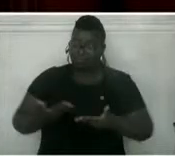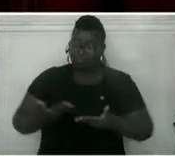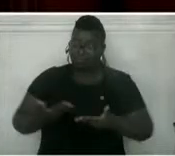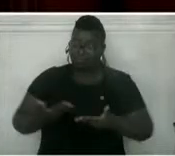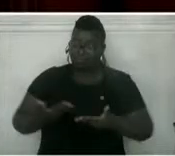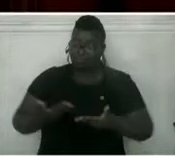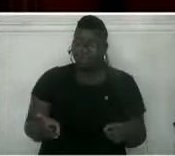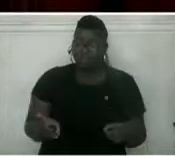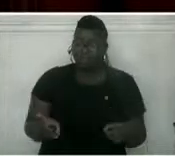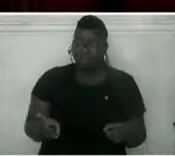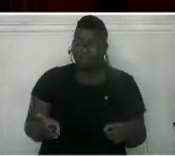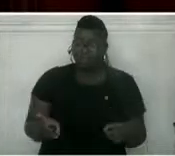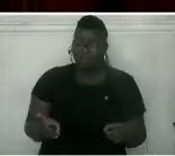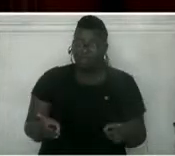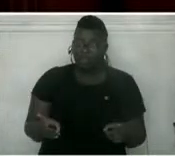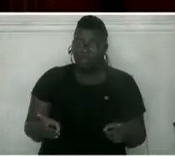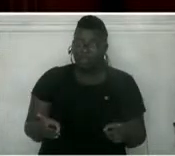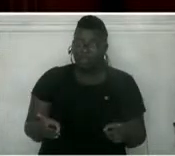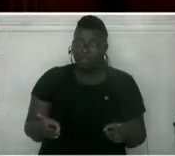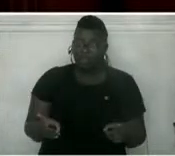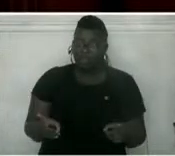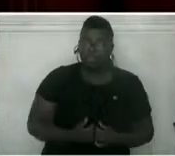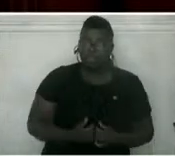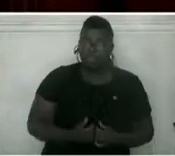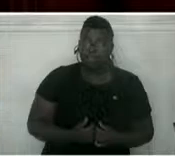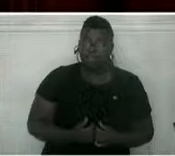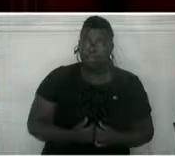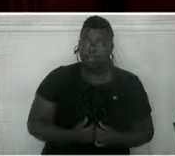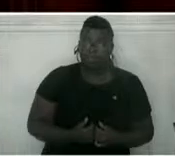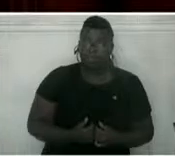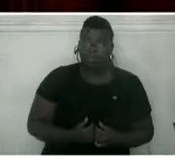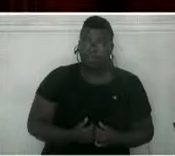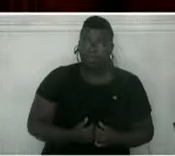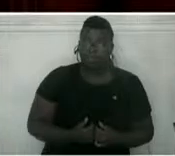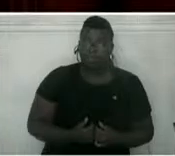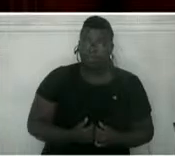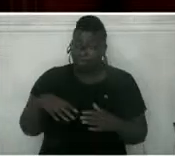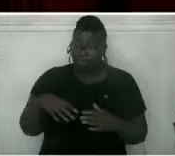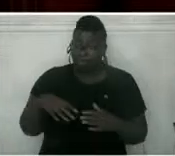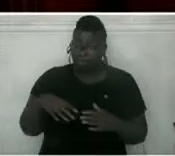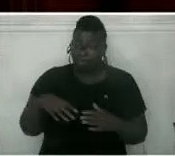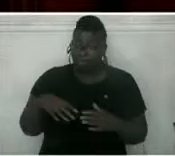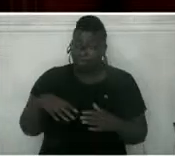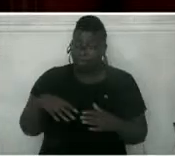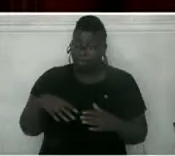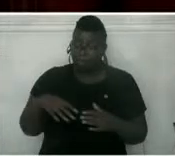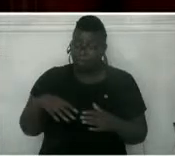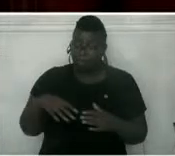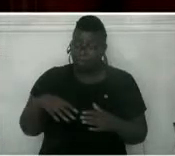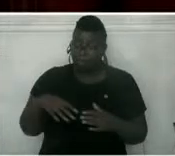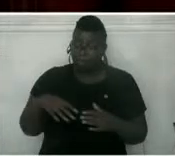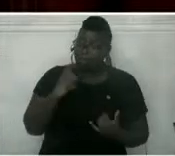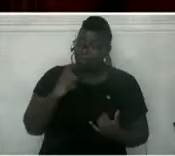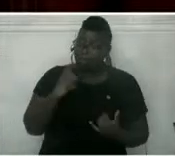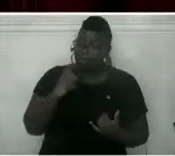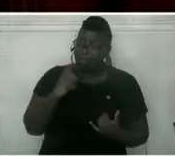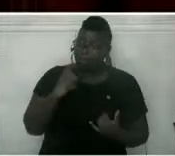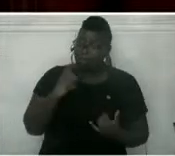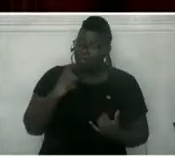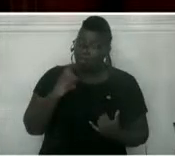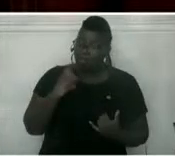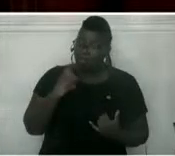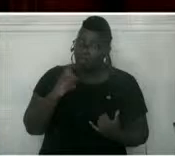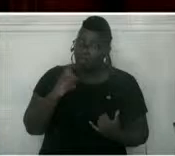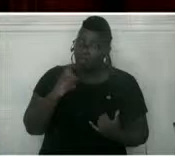this background that in the period under review, we have adopted the KwaZulu-Natal Framework for